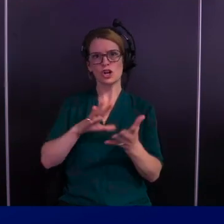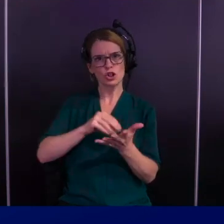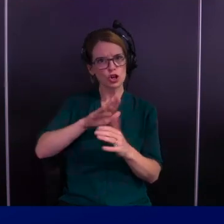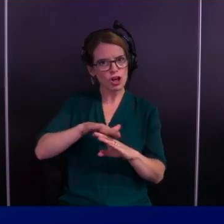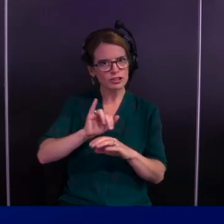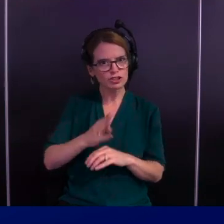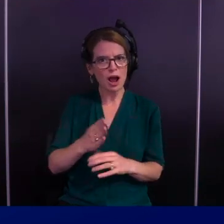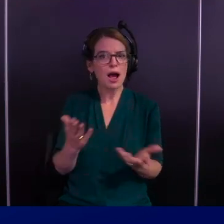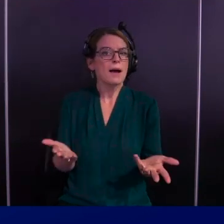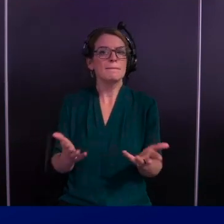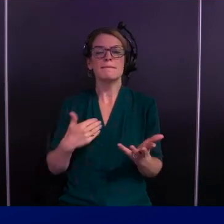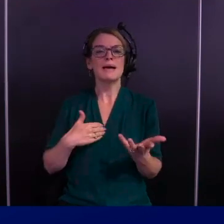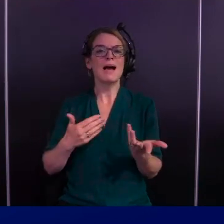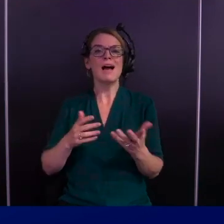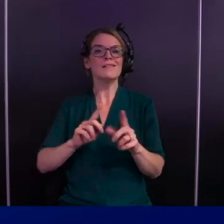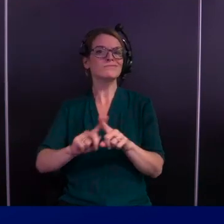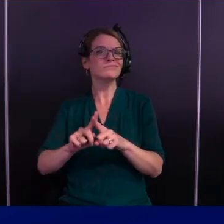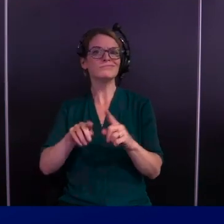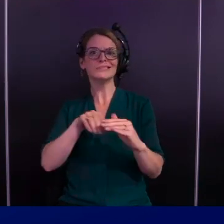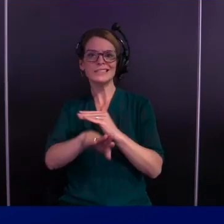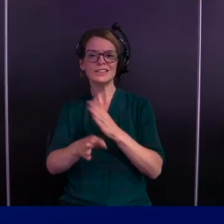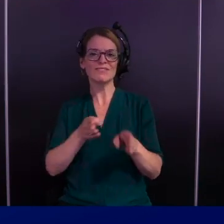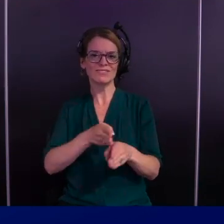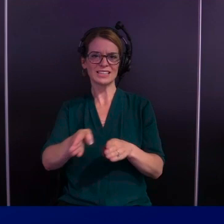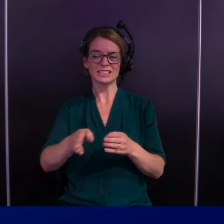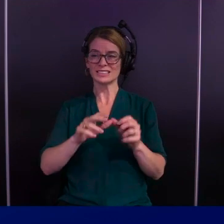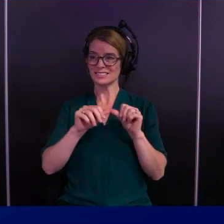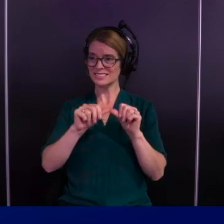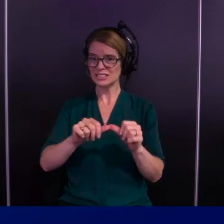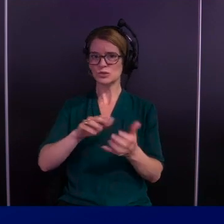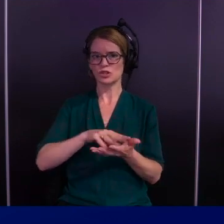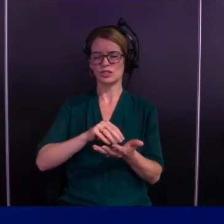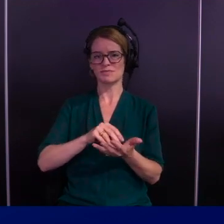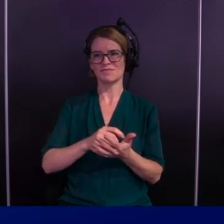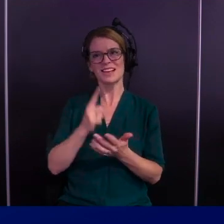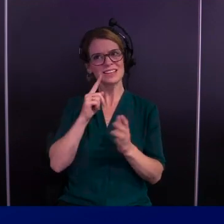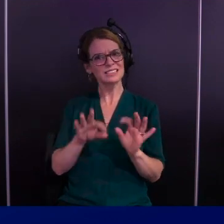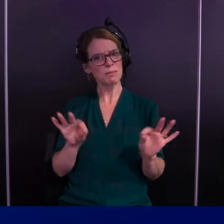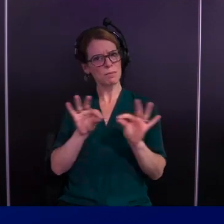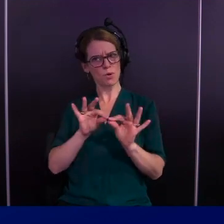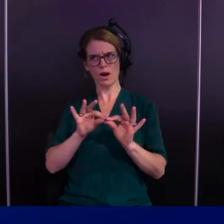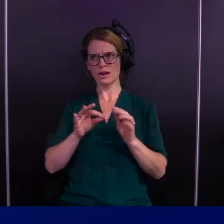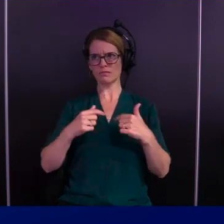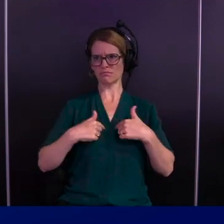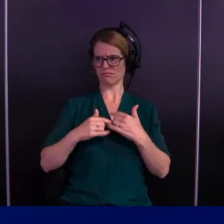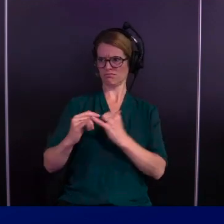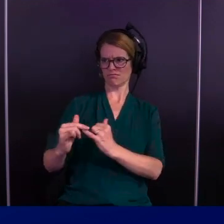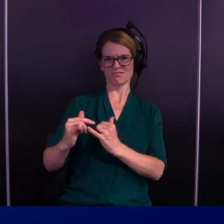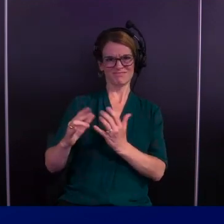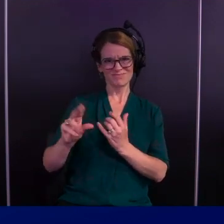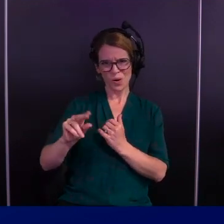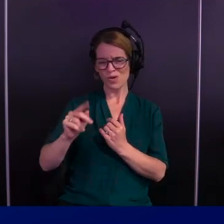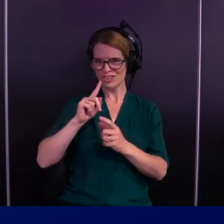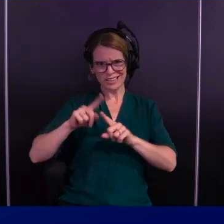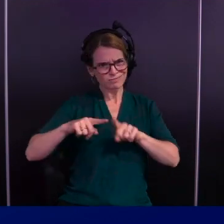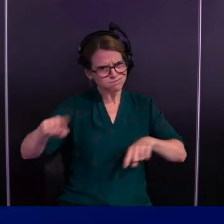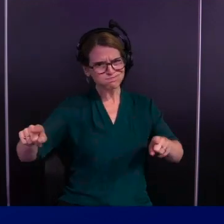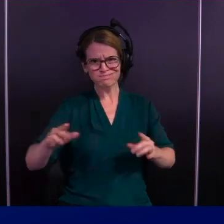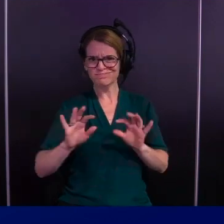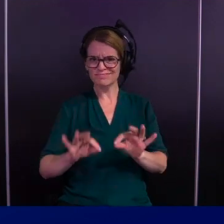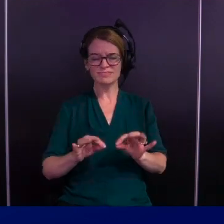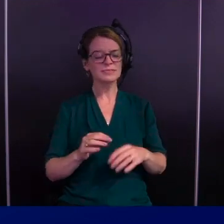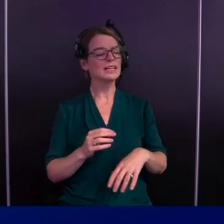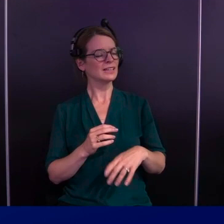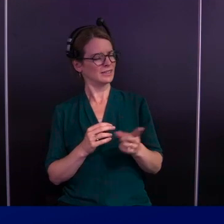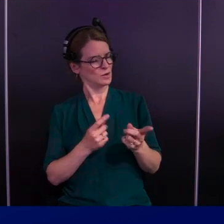into cybersecurity or just to continually learn about it. I think we should highlight our differences. Exactly. There. And one quick low-hanging fruit tip that